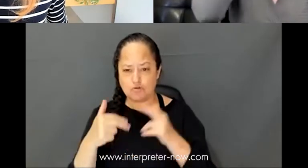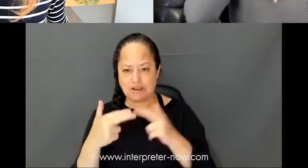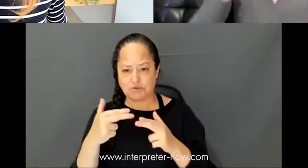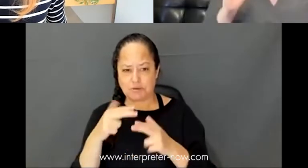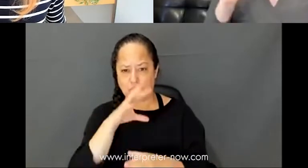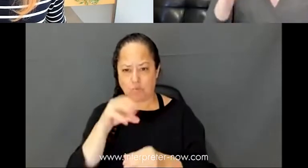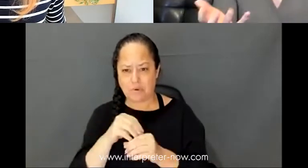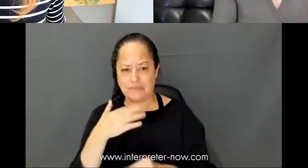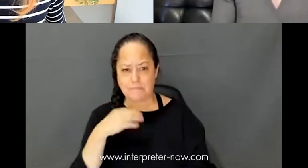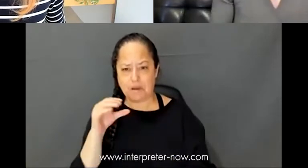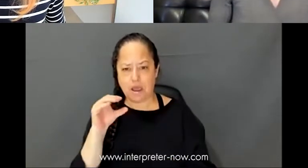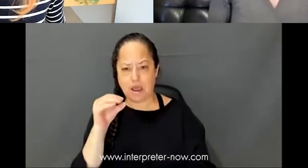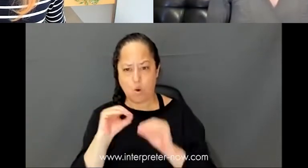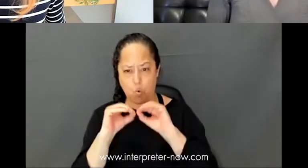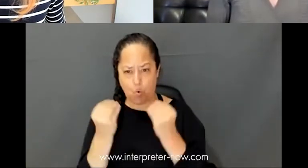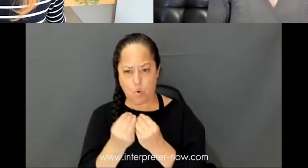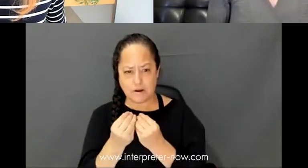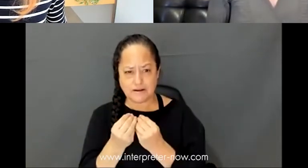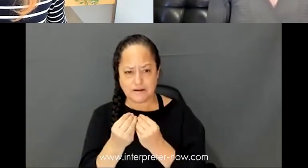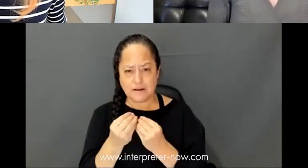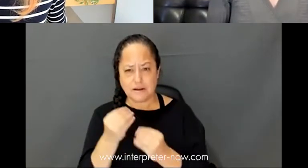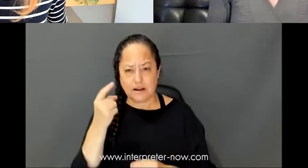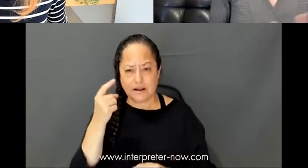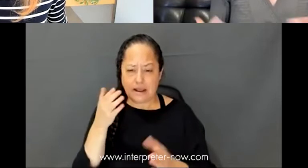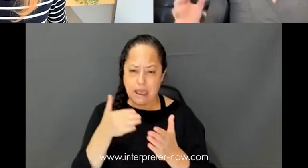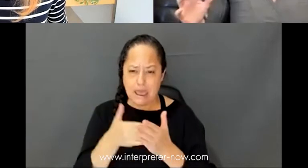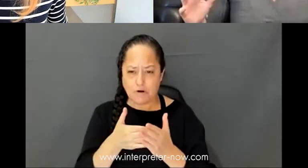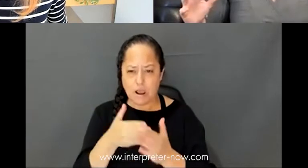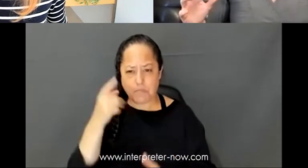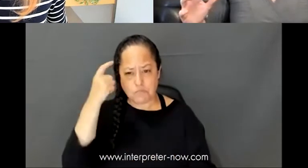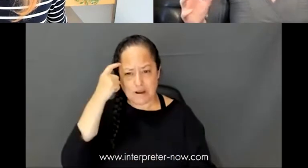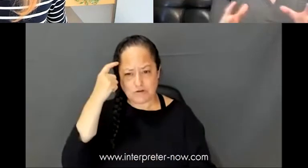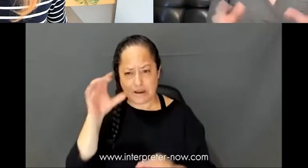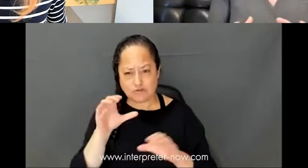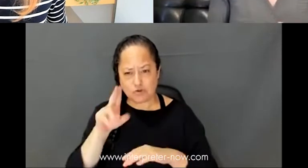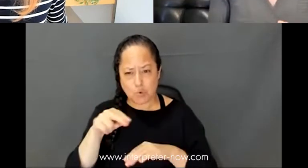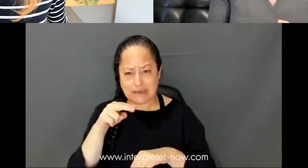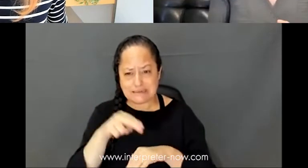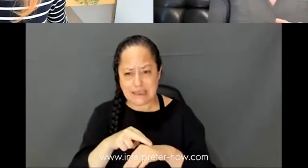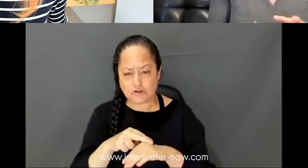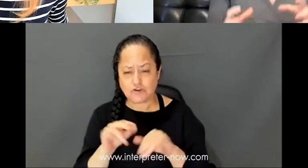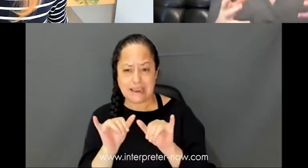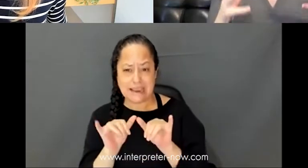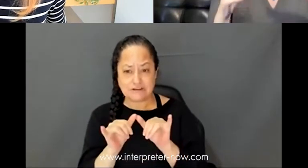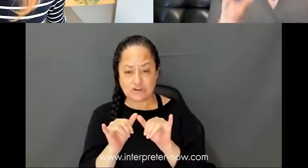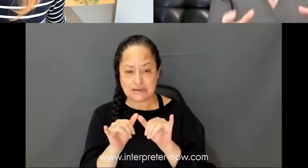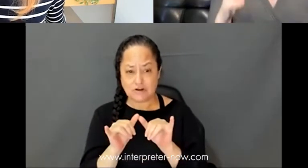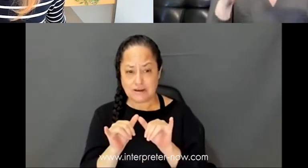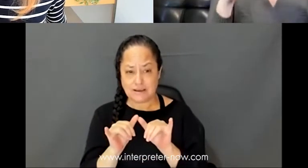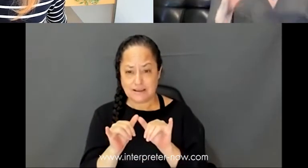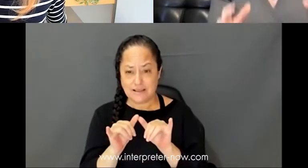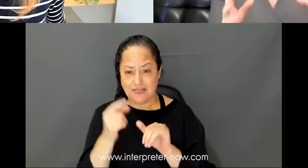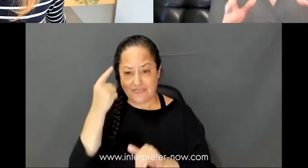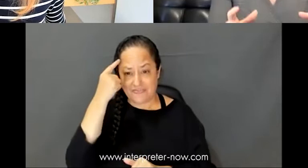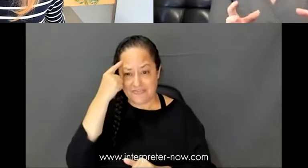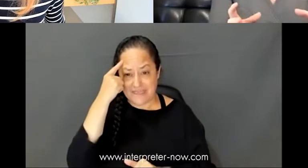organization and really counteract what our brains are doing quite naturally, then engineer it. Think